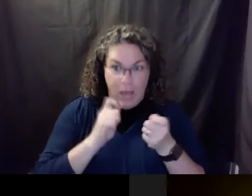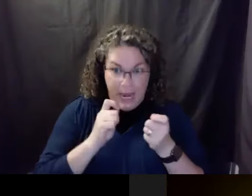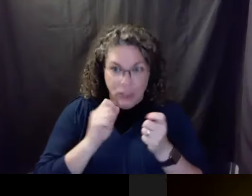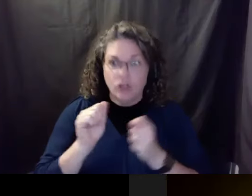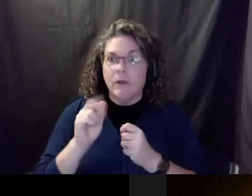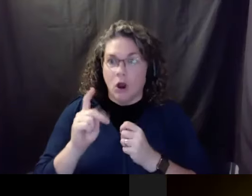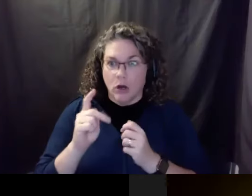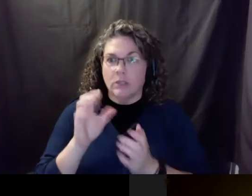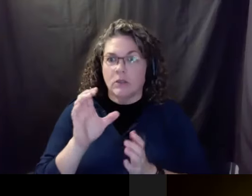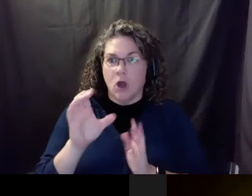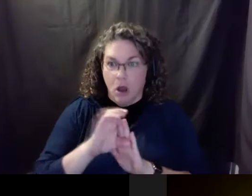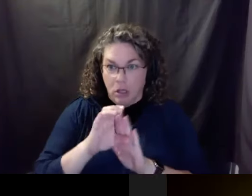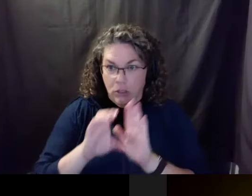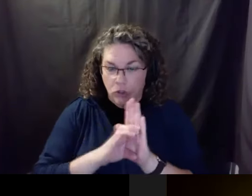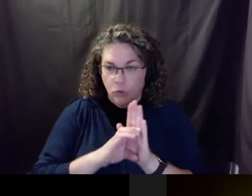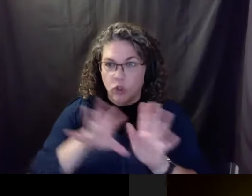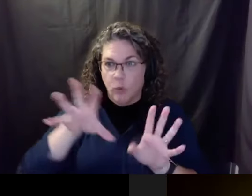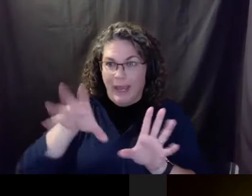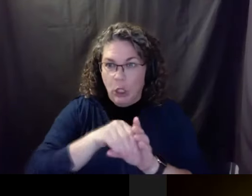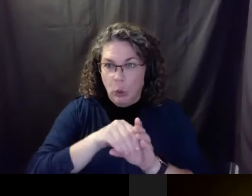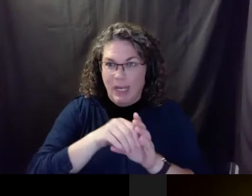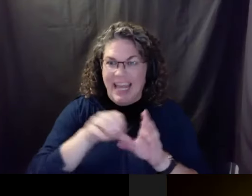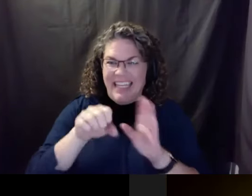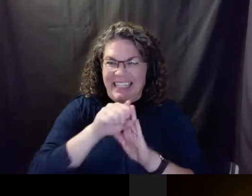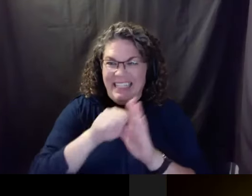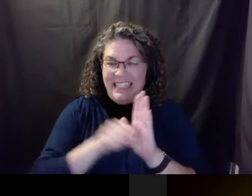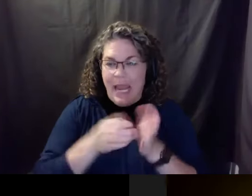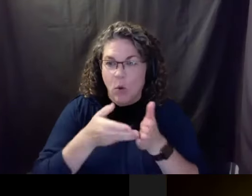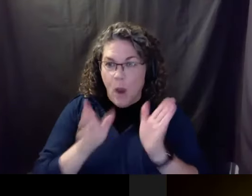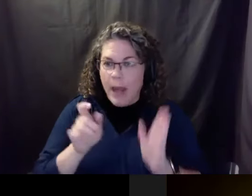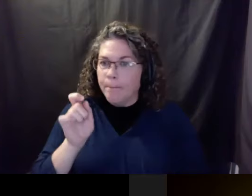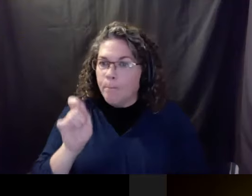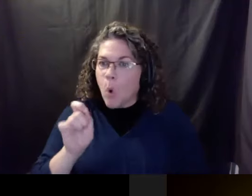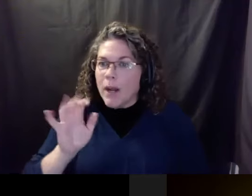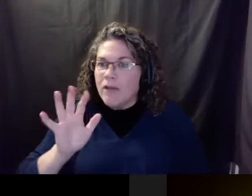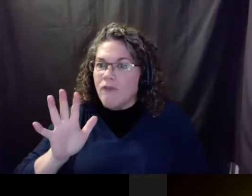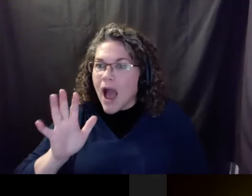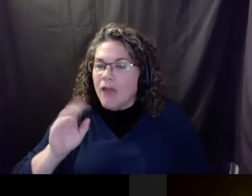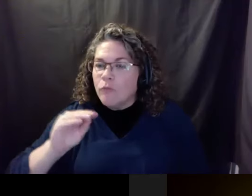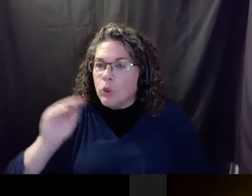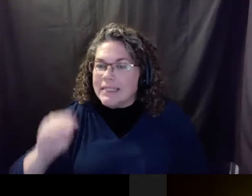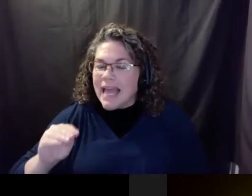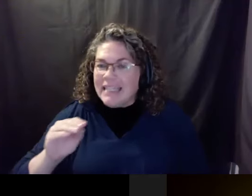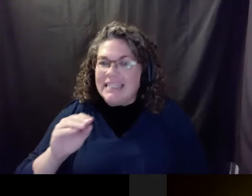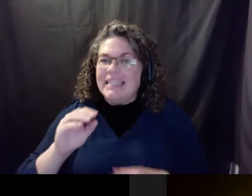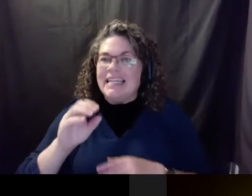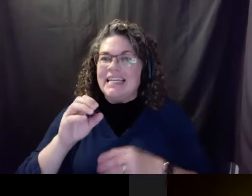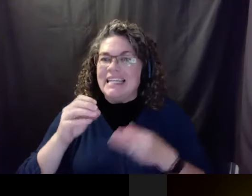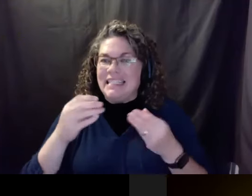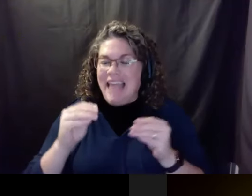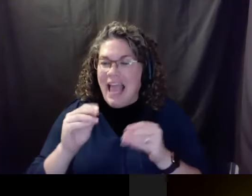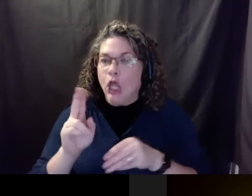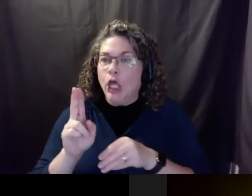permanent statewide 0.5% sale and use of tax for our